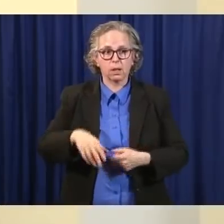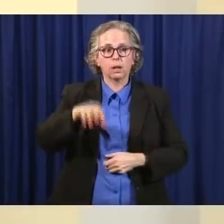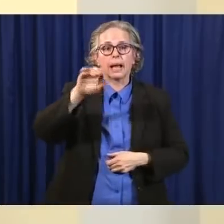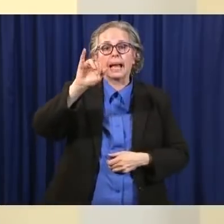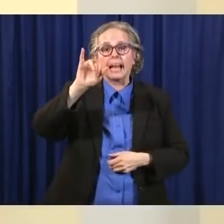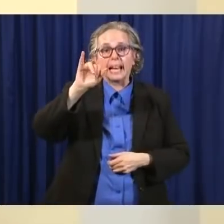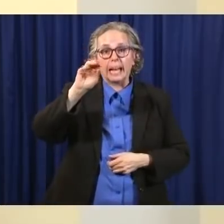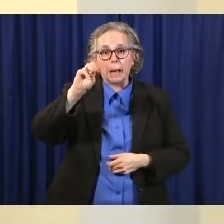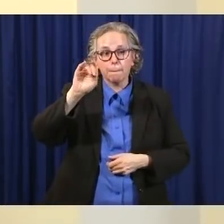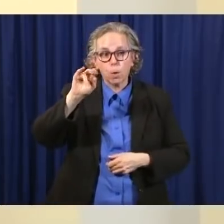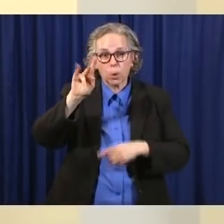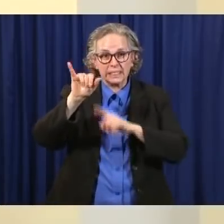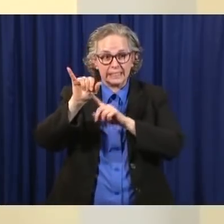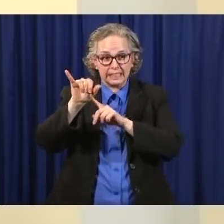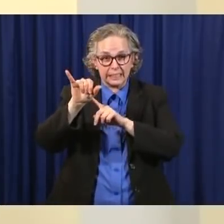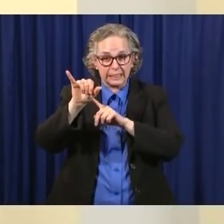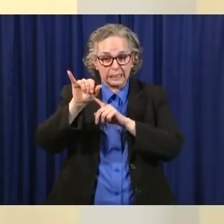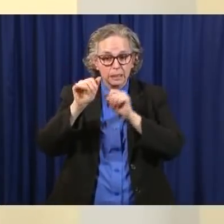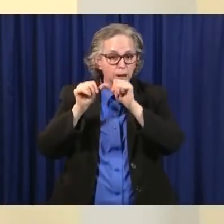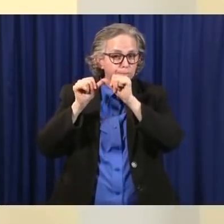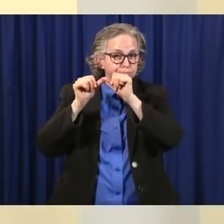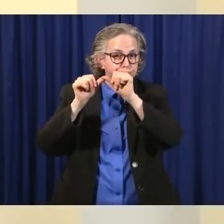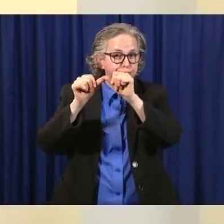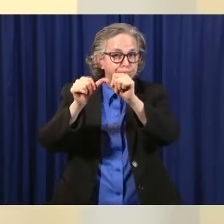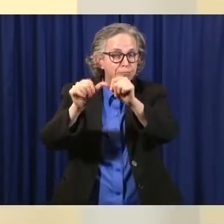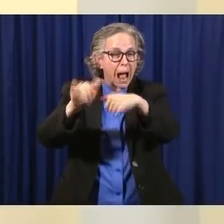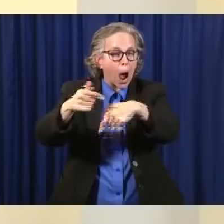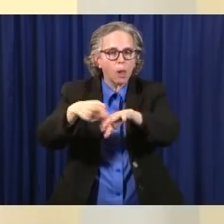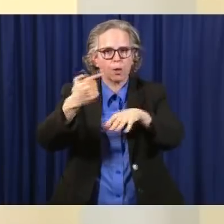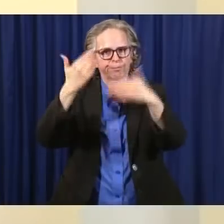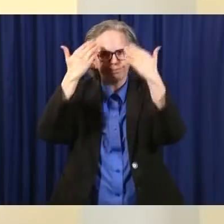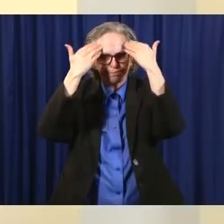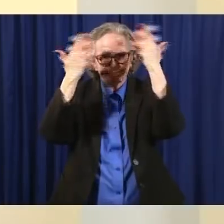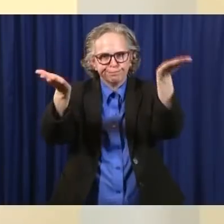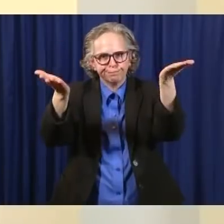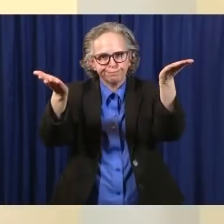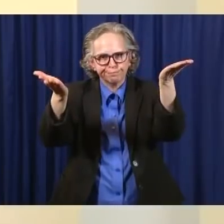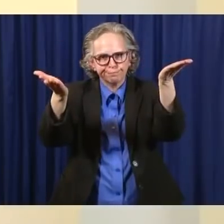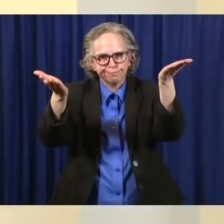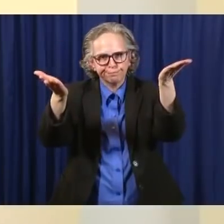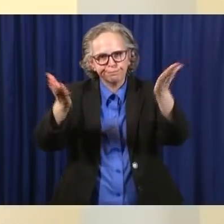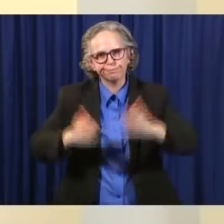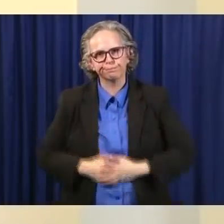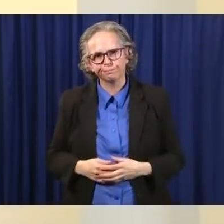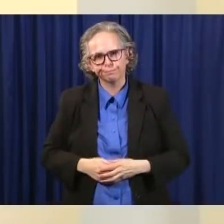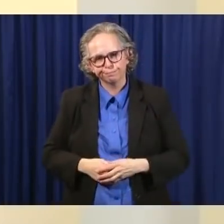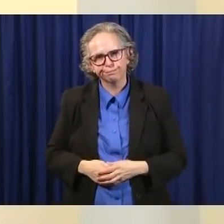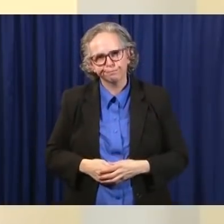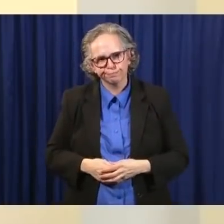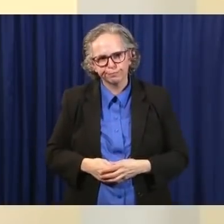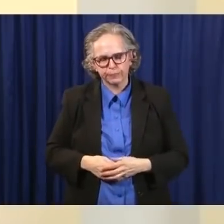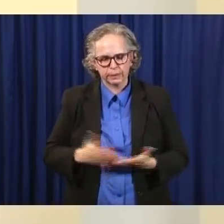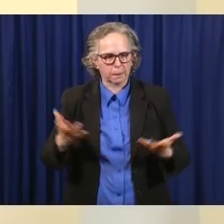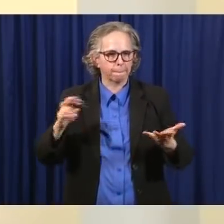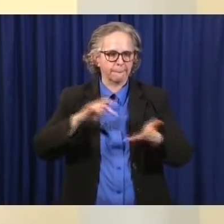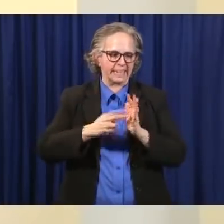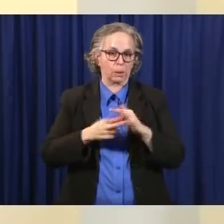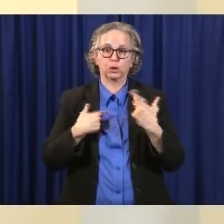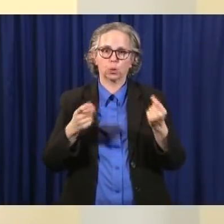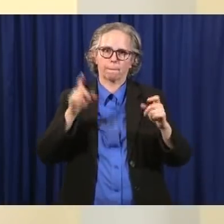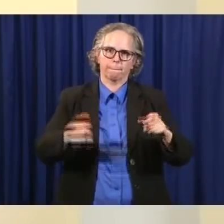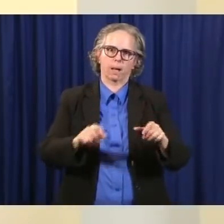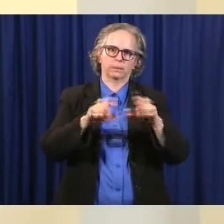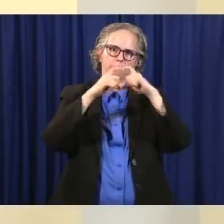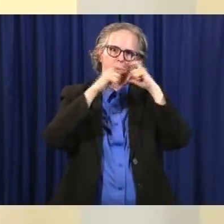that allow this economy to come back, to allow us to move about, means that we have to wear this mask and try to not spread